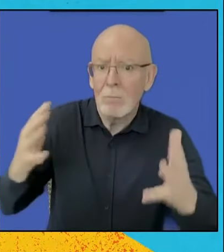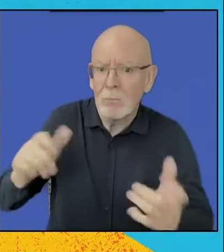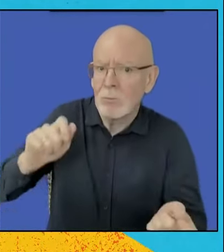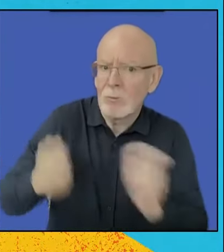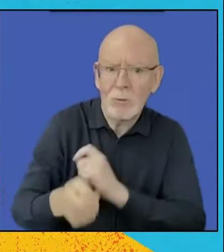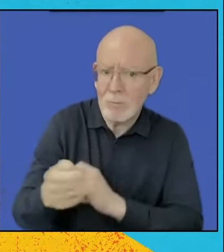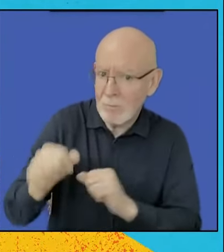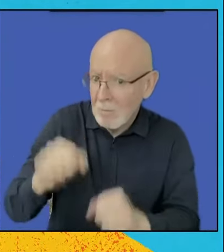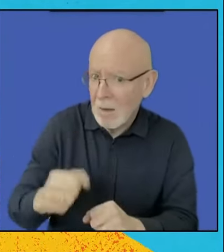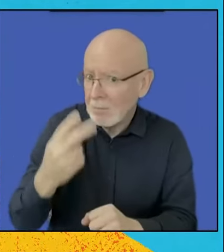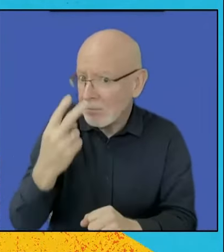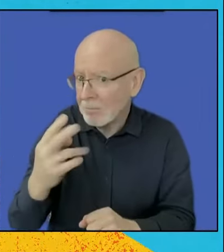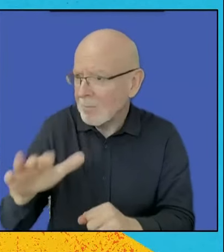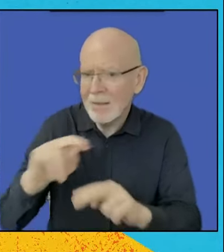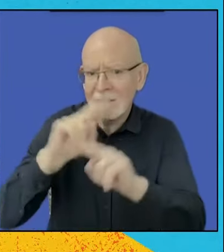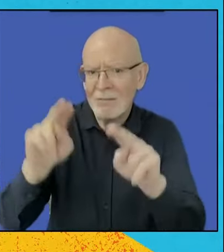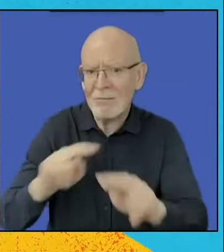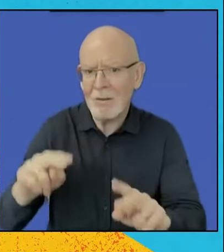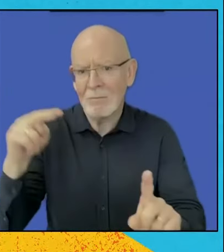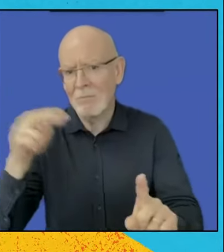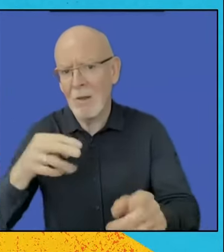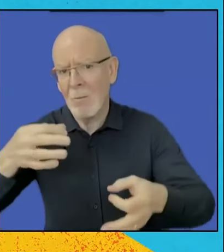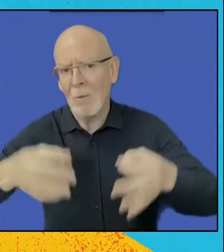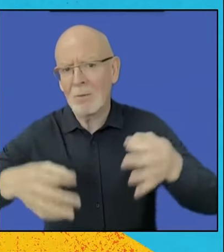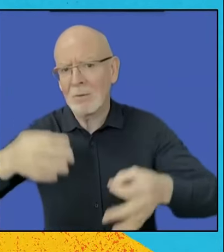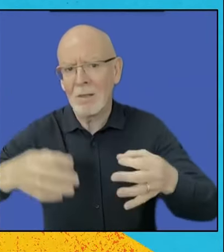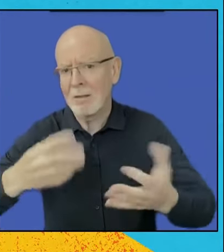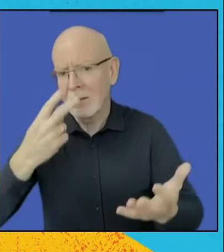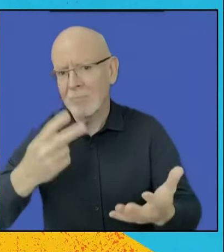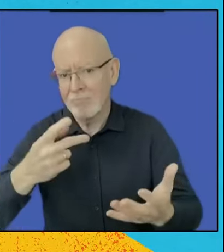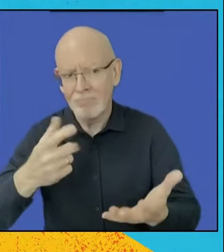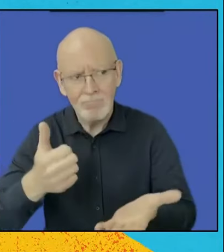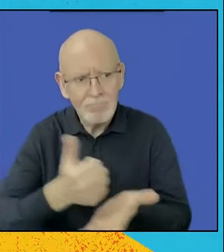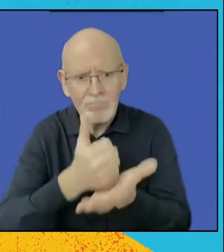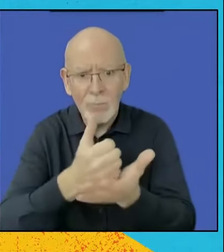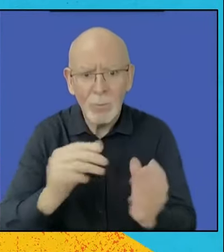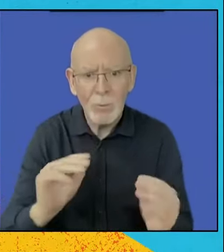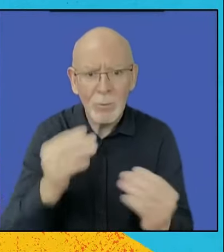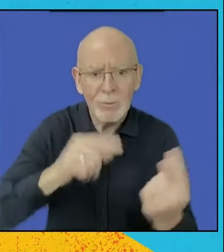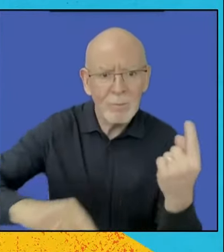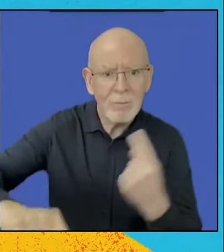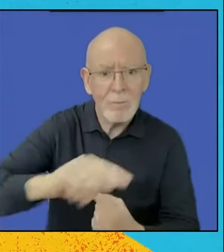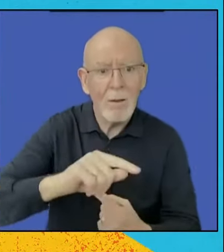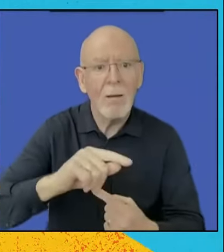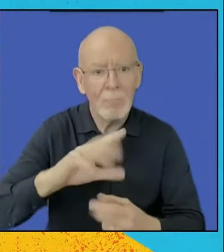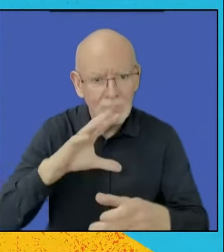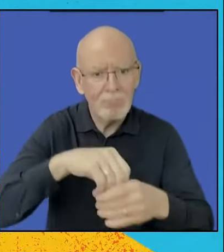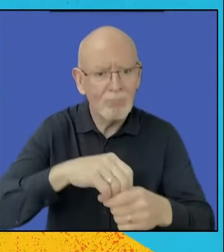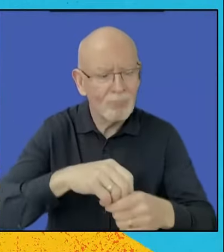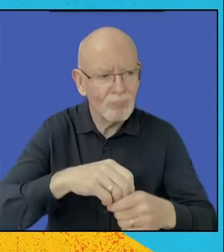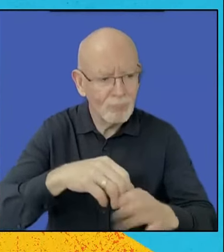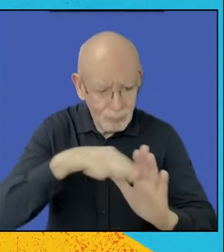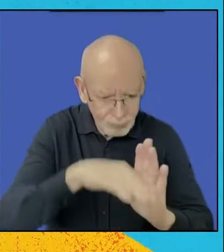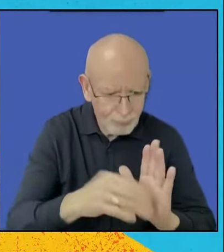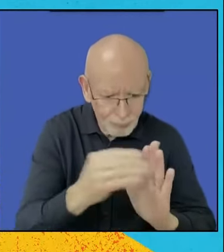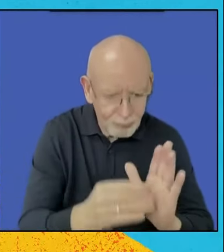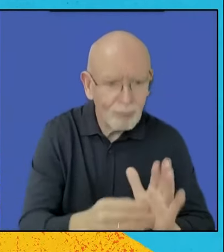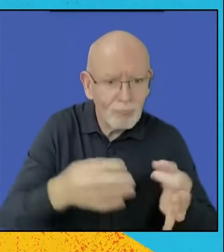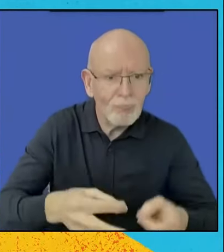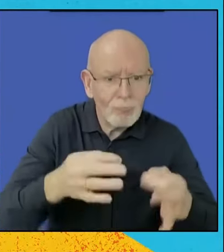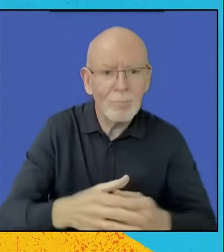is fundamentally undermining our ability to achieve the SDG agenda. I think we have to as well recognize that the barriers to youth engagement